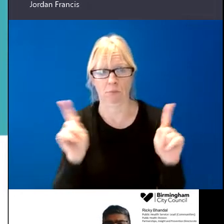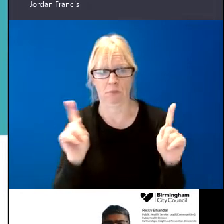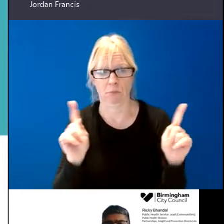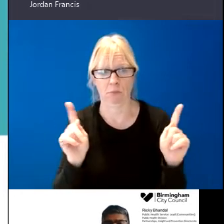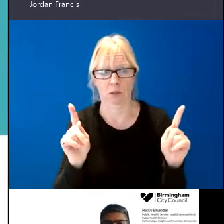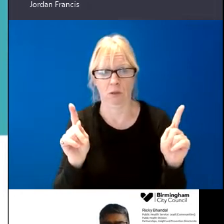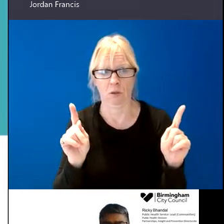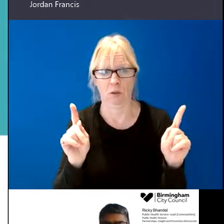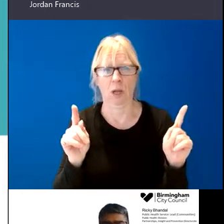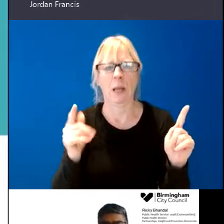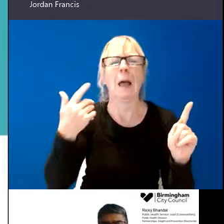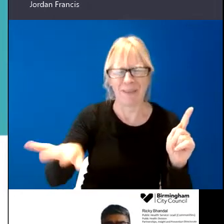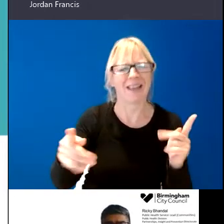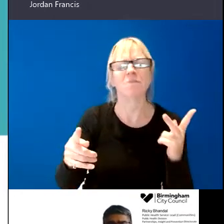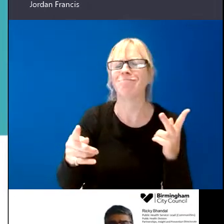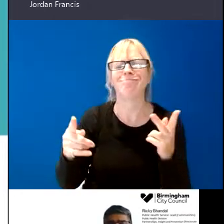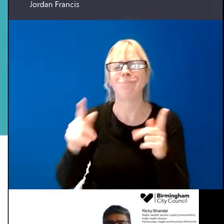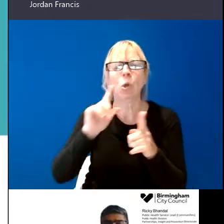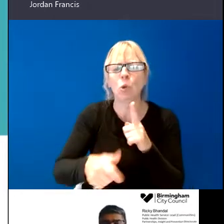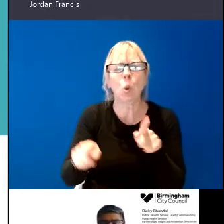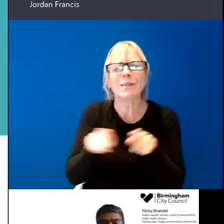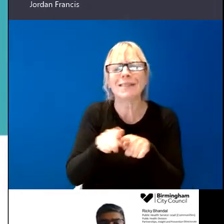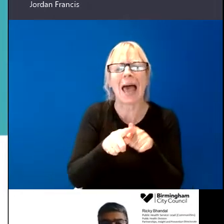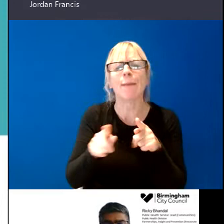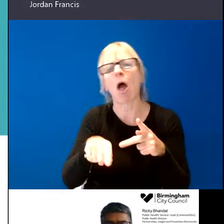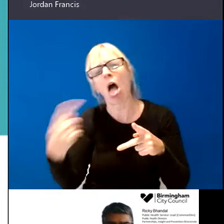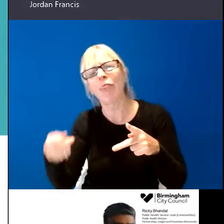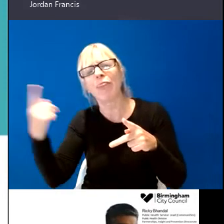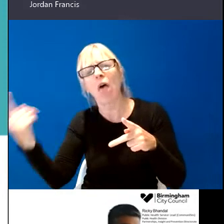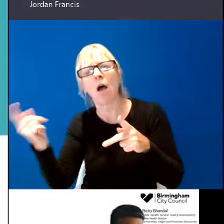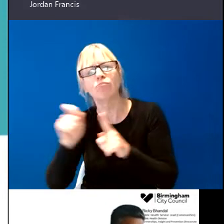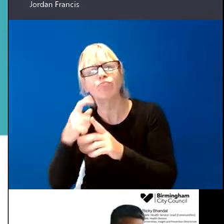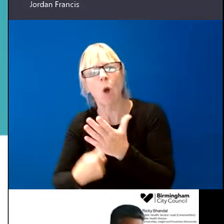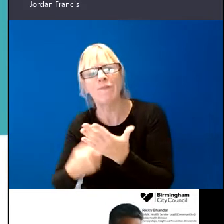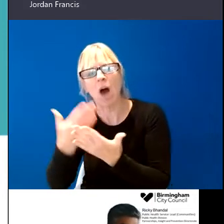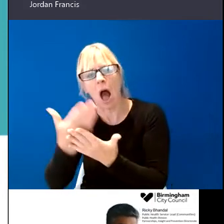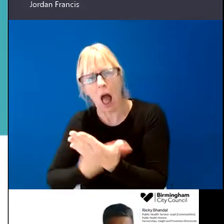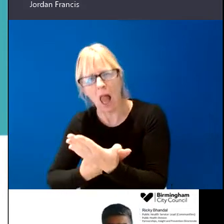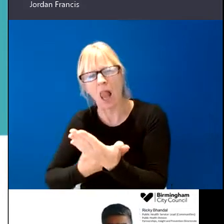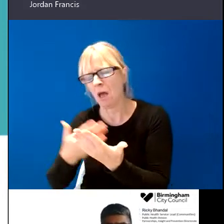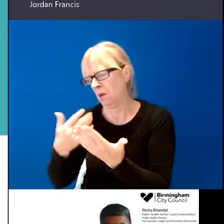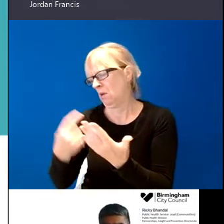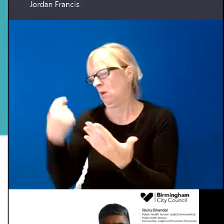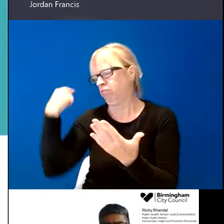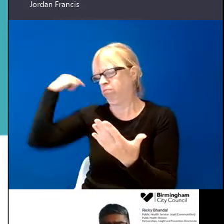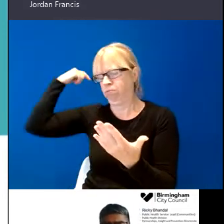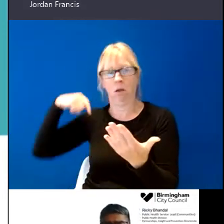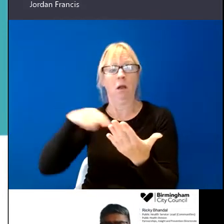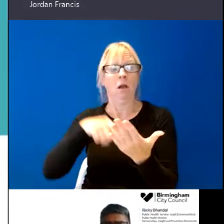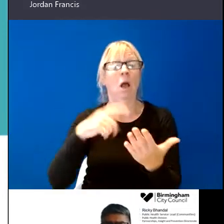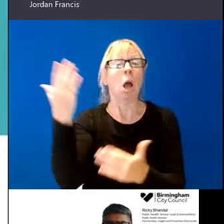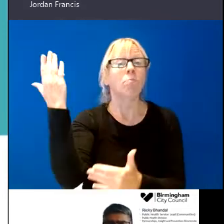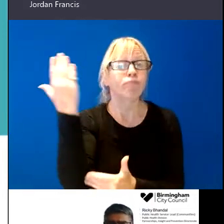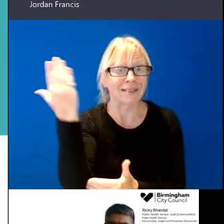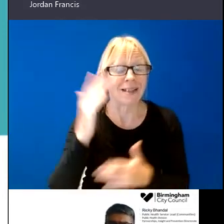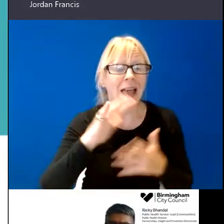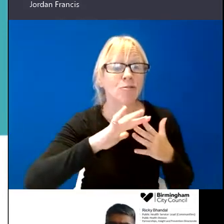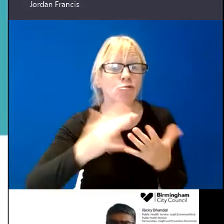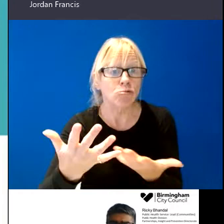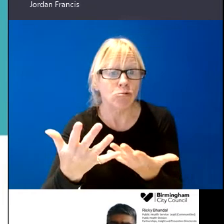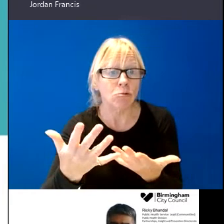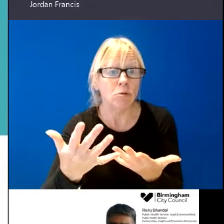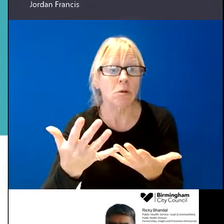the profiles that we've mentioned, that some of the information within the presentation itself could have